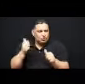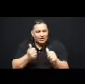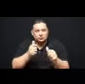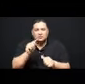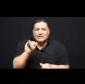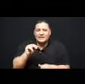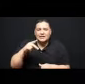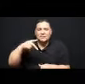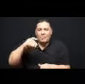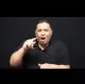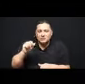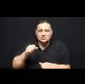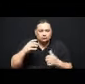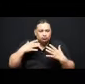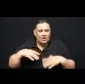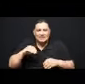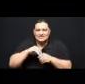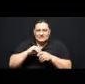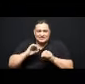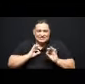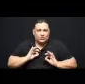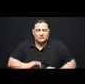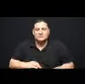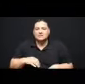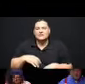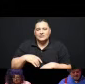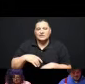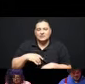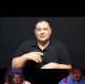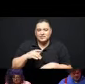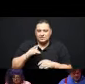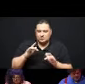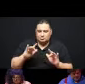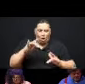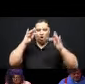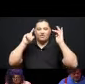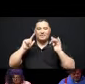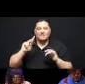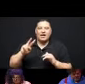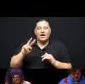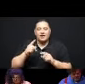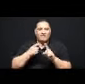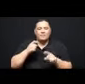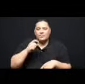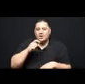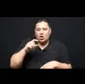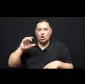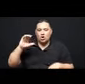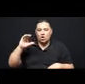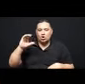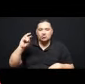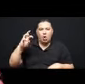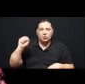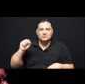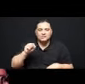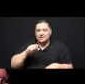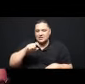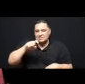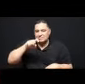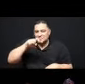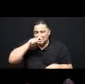steal back the sparkle of Nevada from the crow's beak. Fortune rides you like the bitch she is, Las